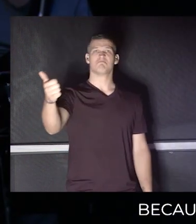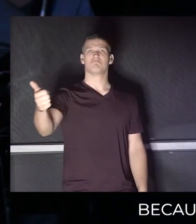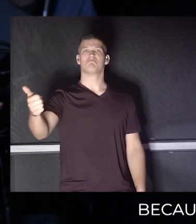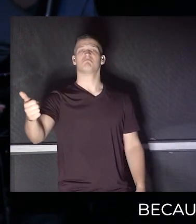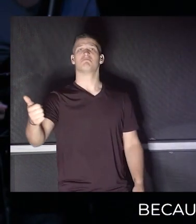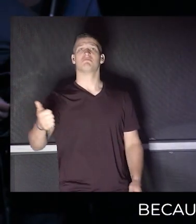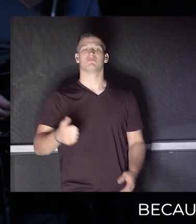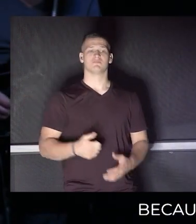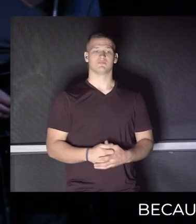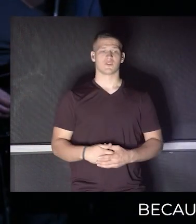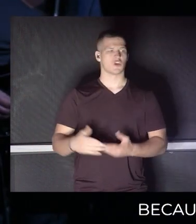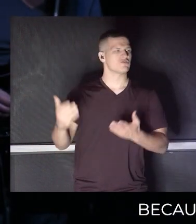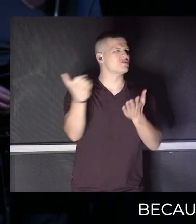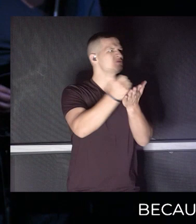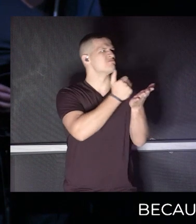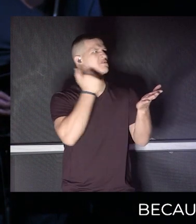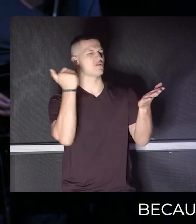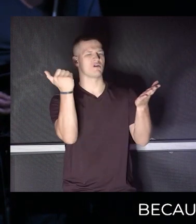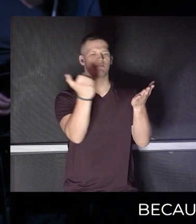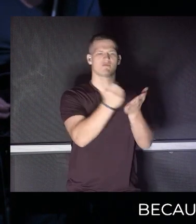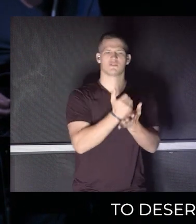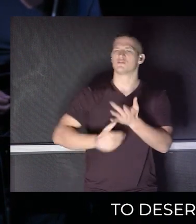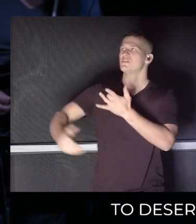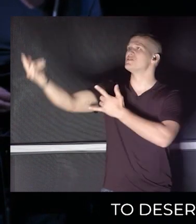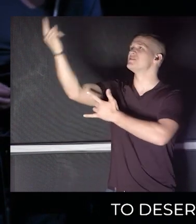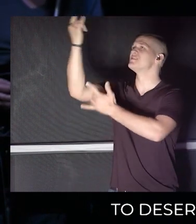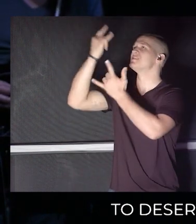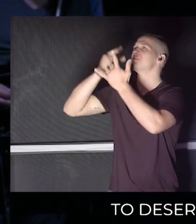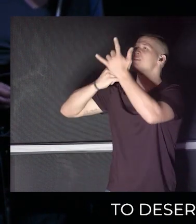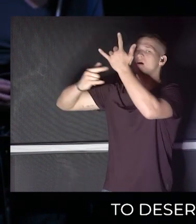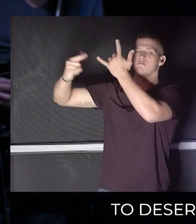you and nothing I've done